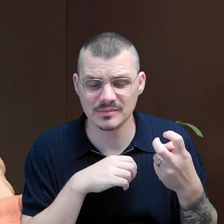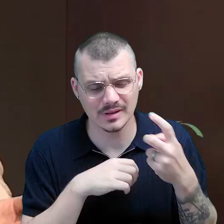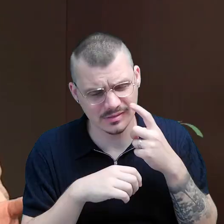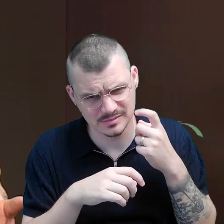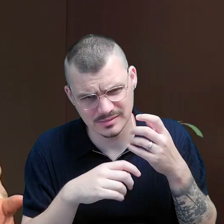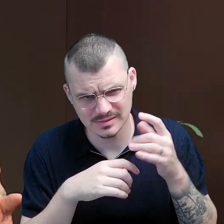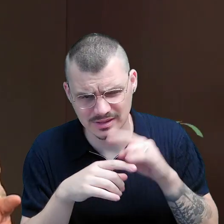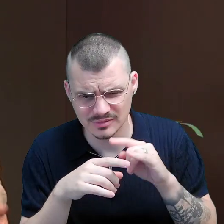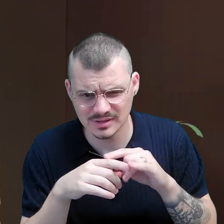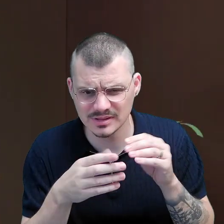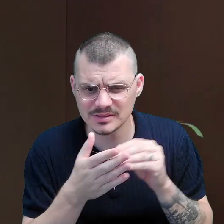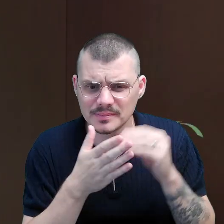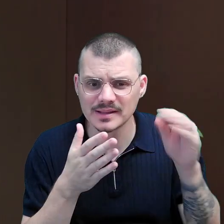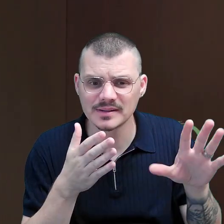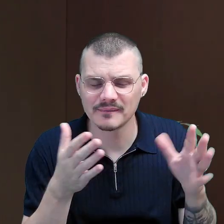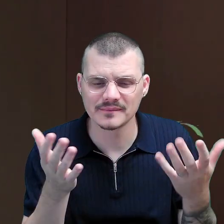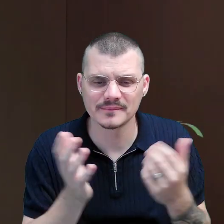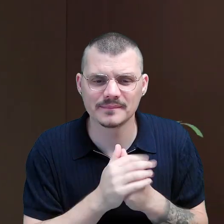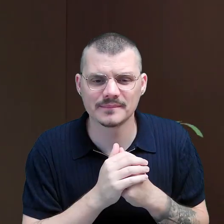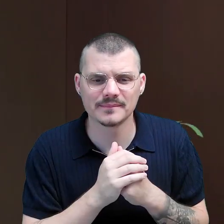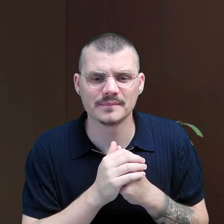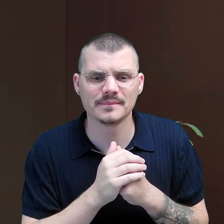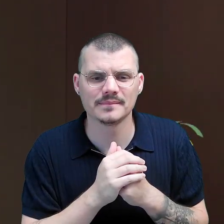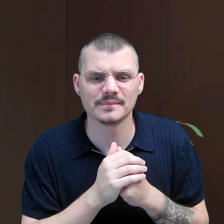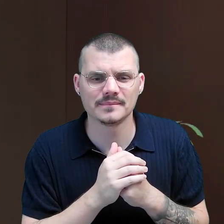really expensive. And